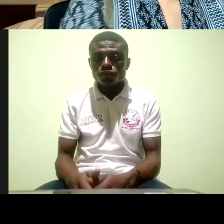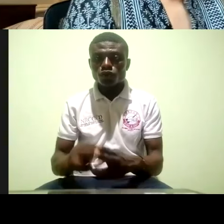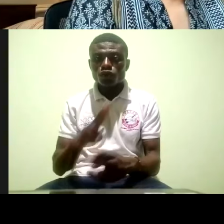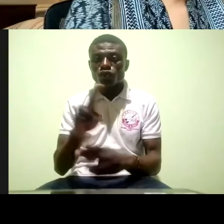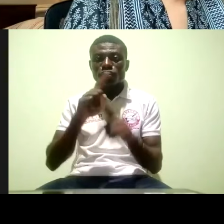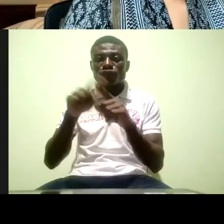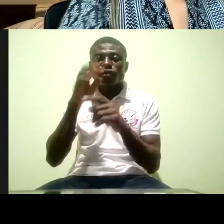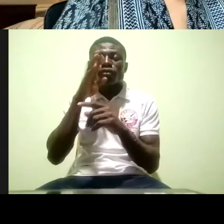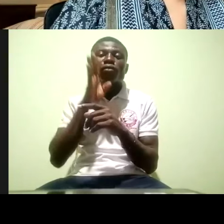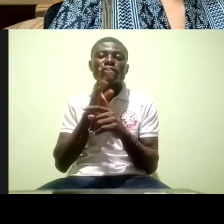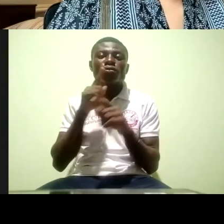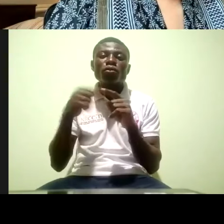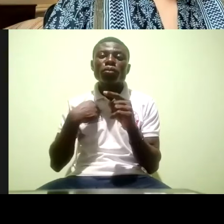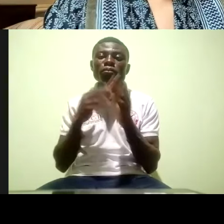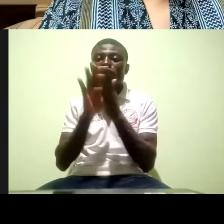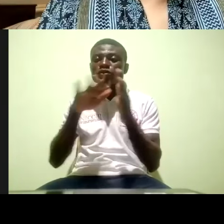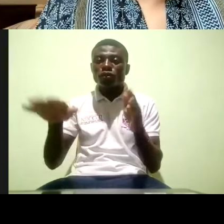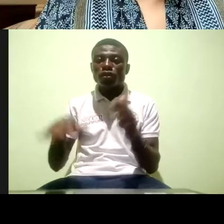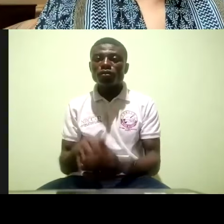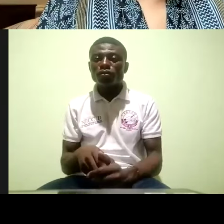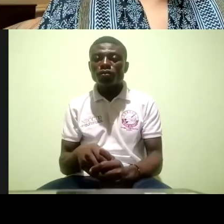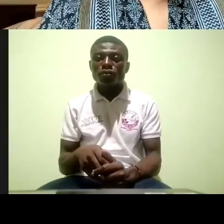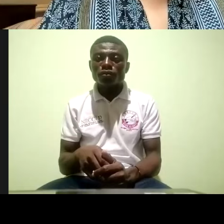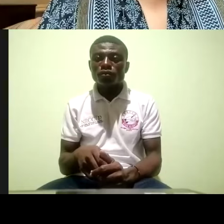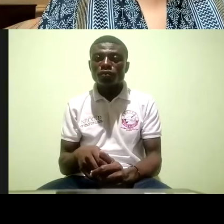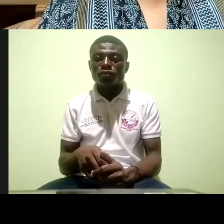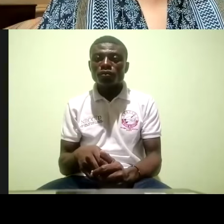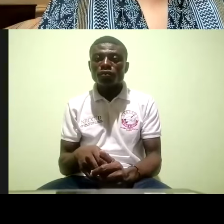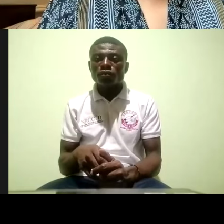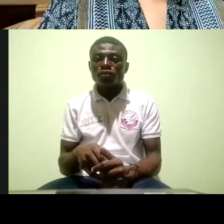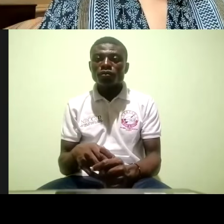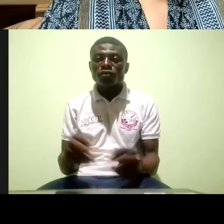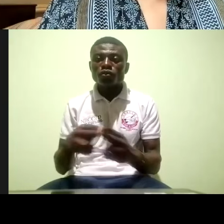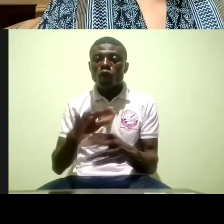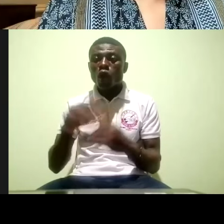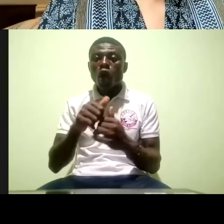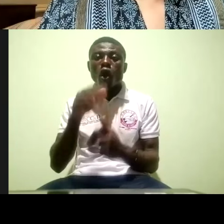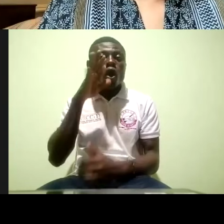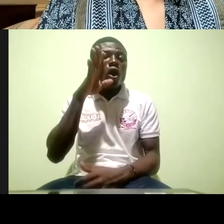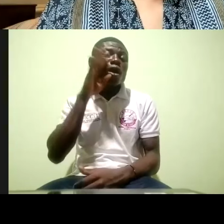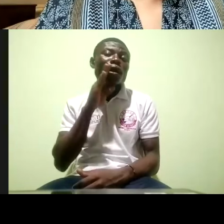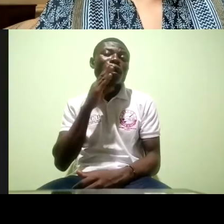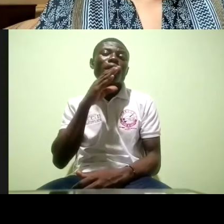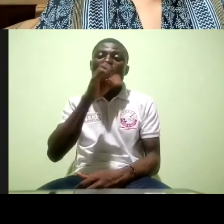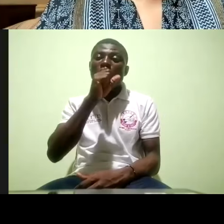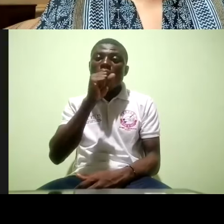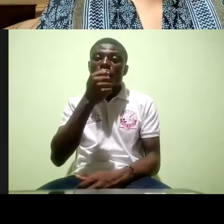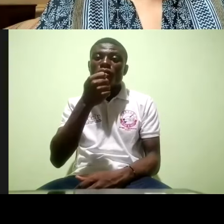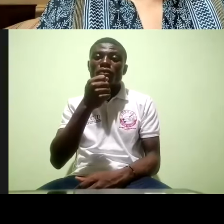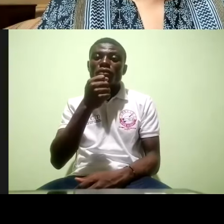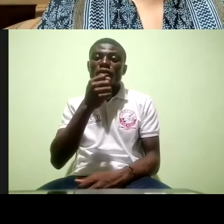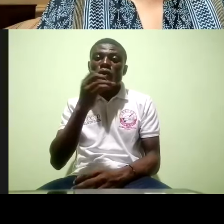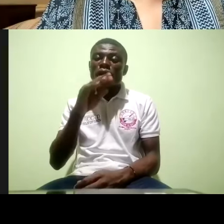Now, if I ask them, sort out all the orange cubes, sort out all the yellow